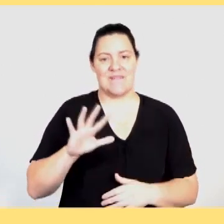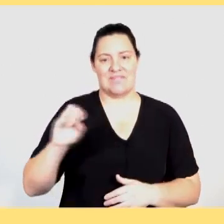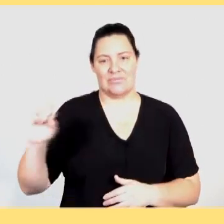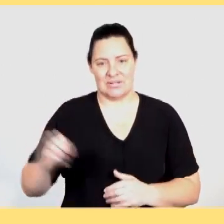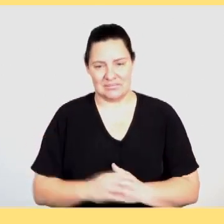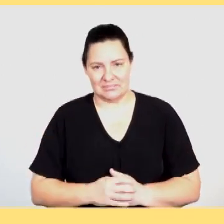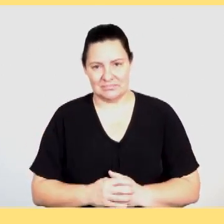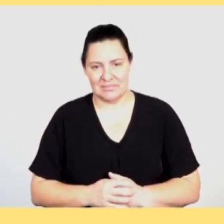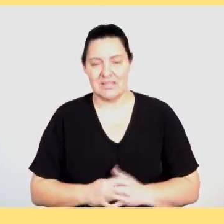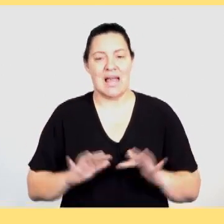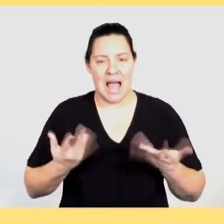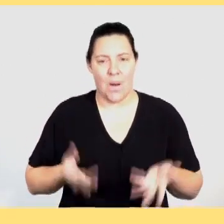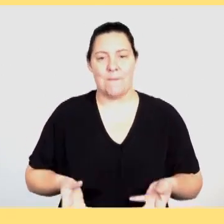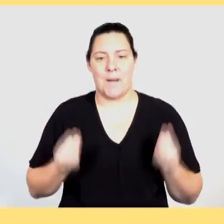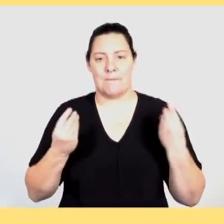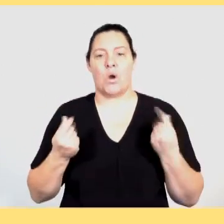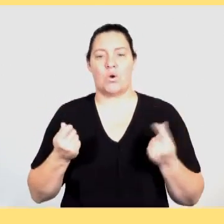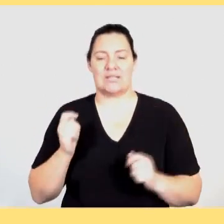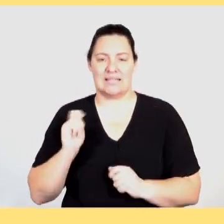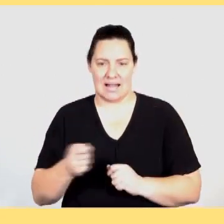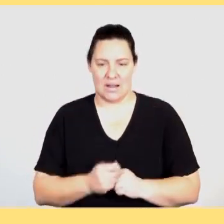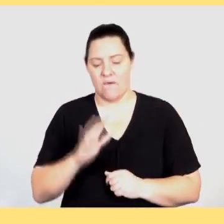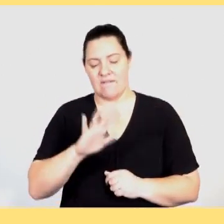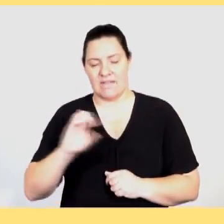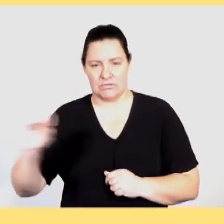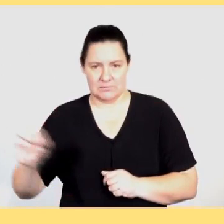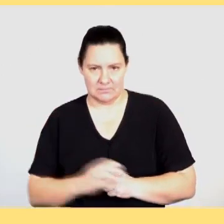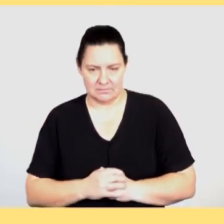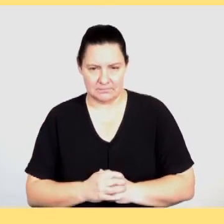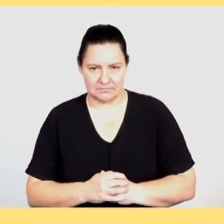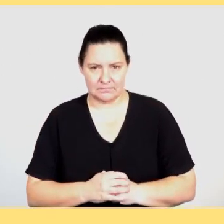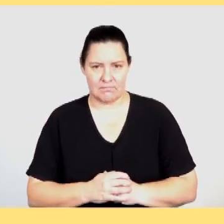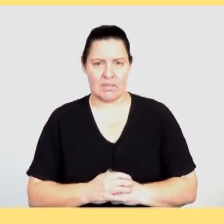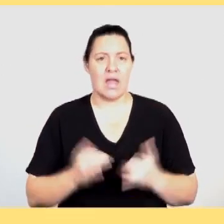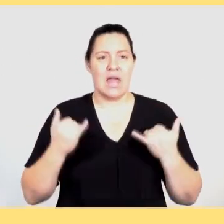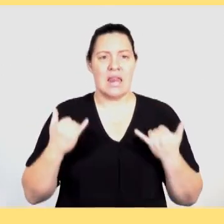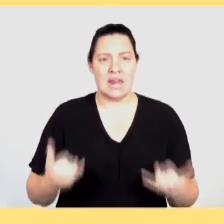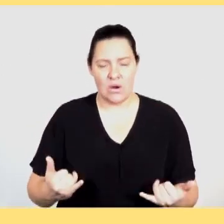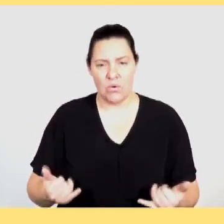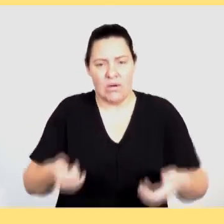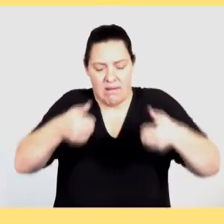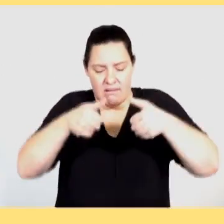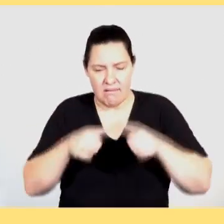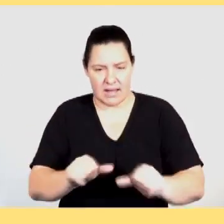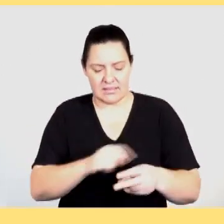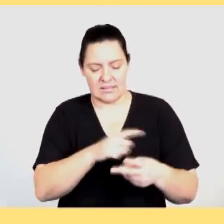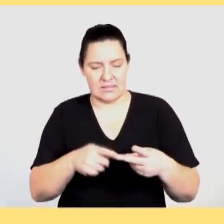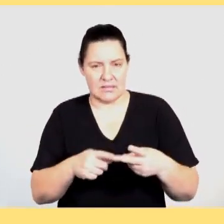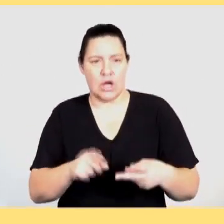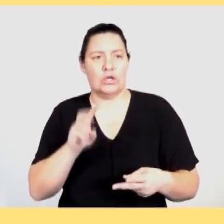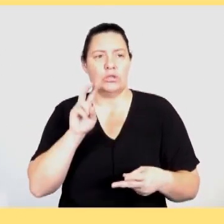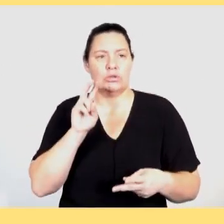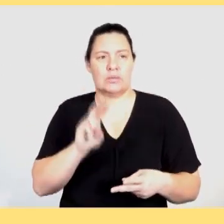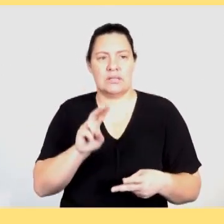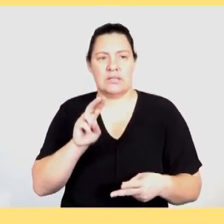which is 500. That is how we get this cost of sales of 500. Now, we will now come to the next transaction.